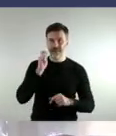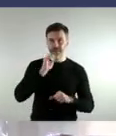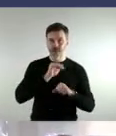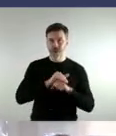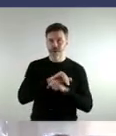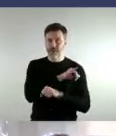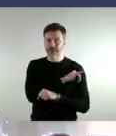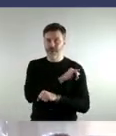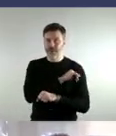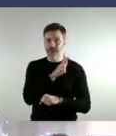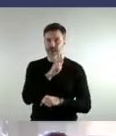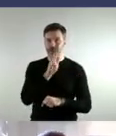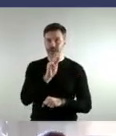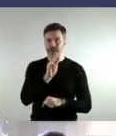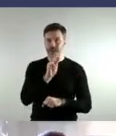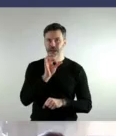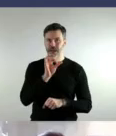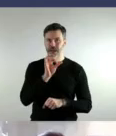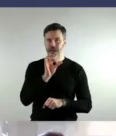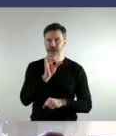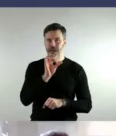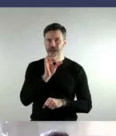see my colleague, Miss Kasia,